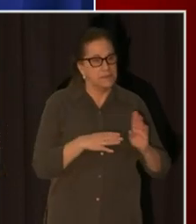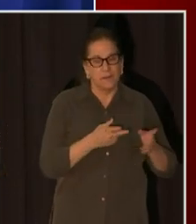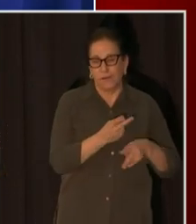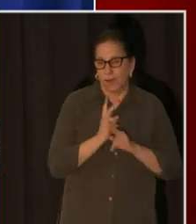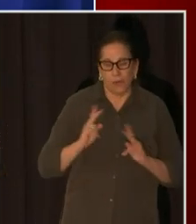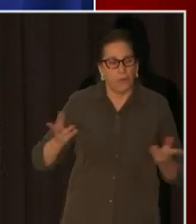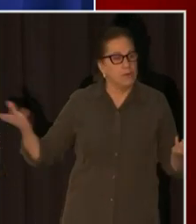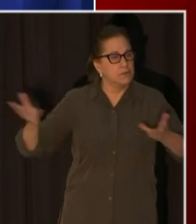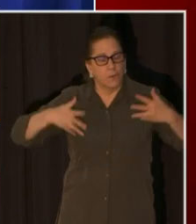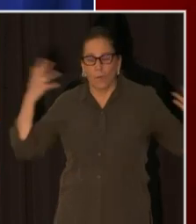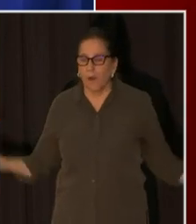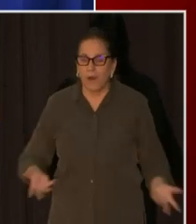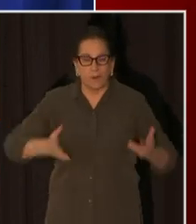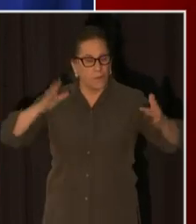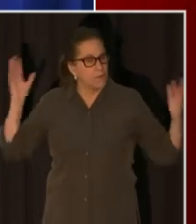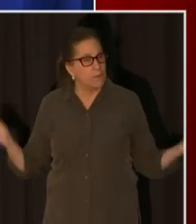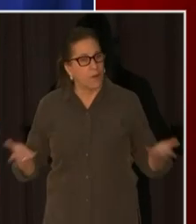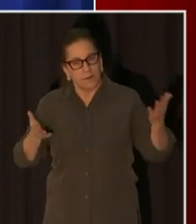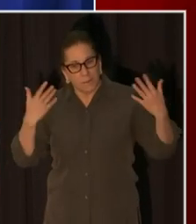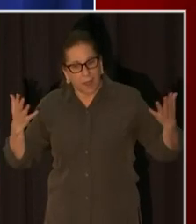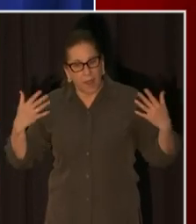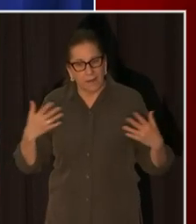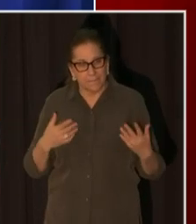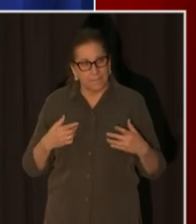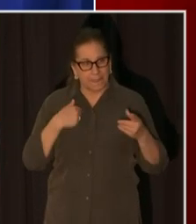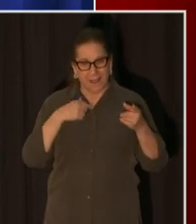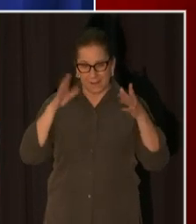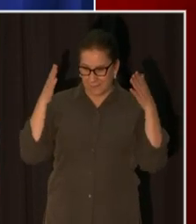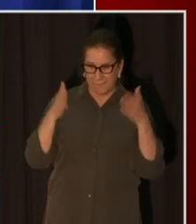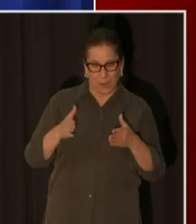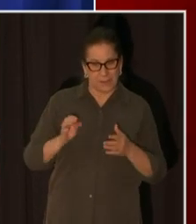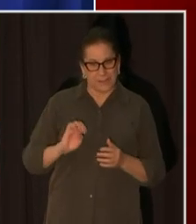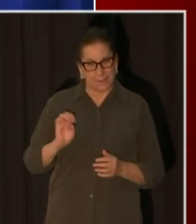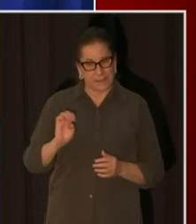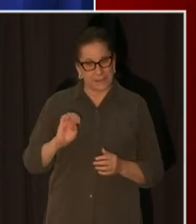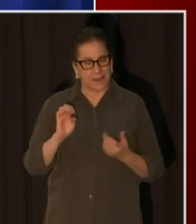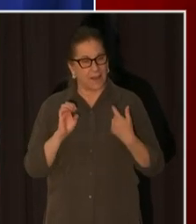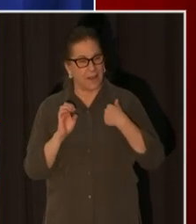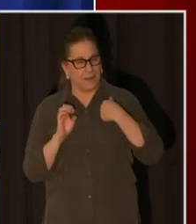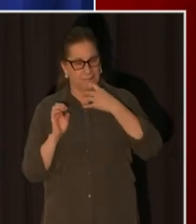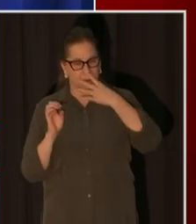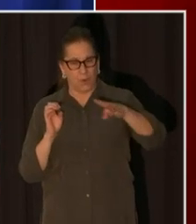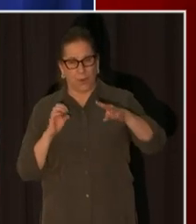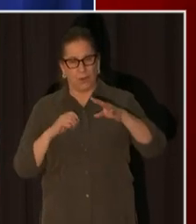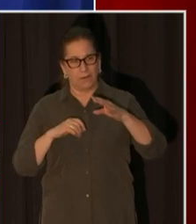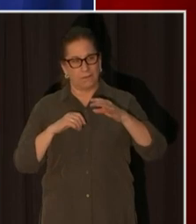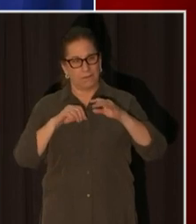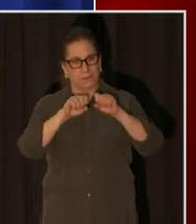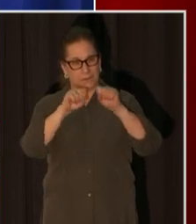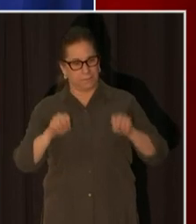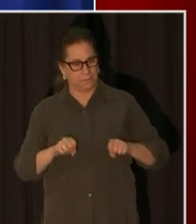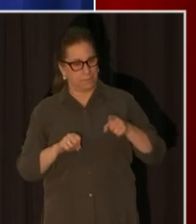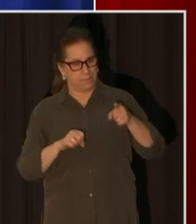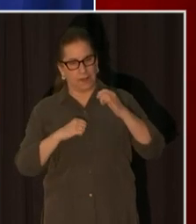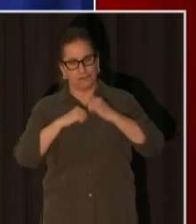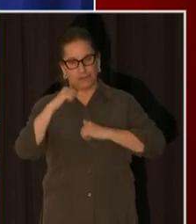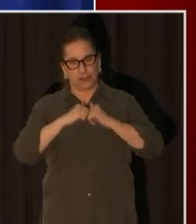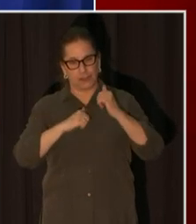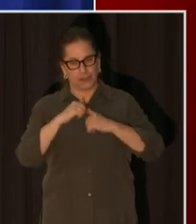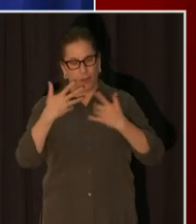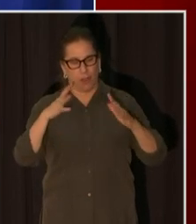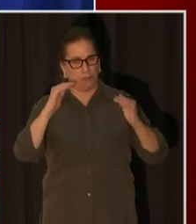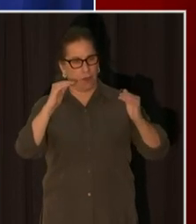I say this not loosely. We're in a situation as in the Great Depression,